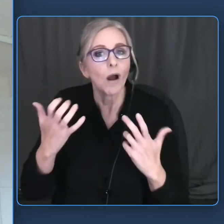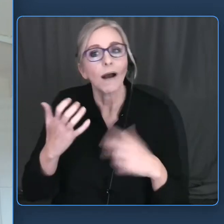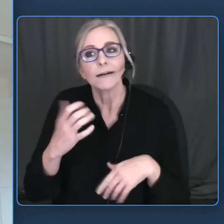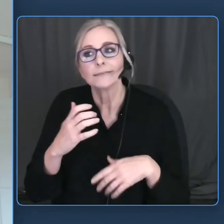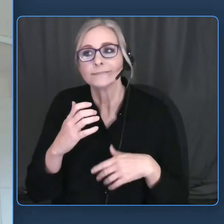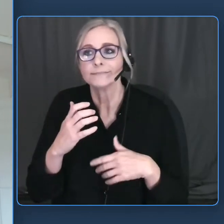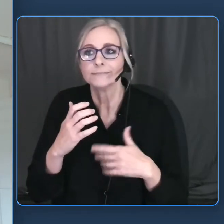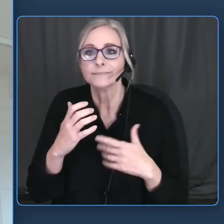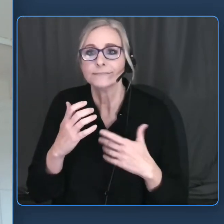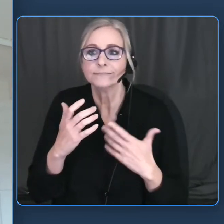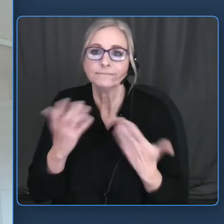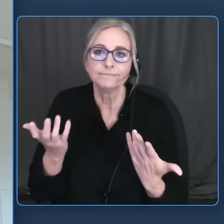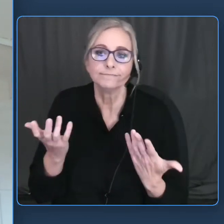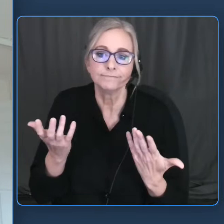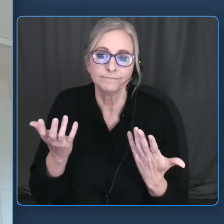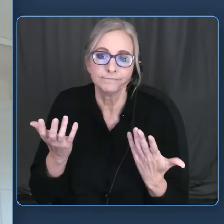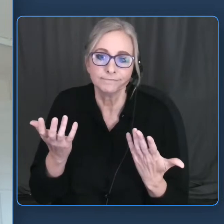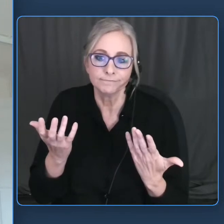of the